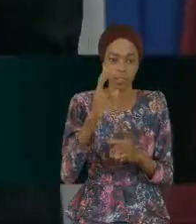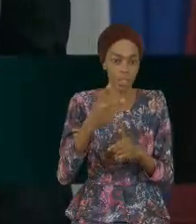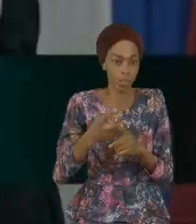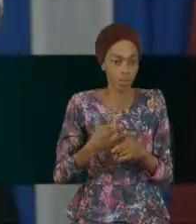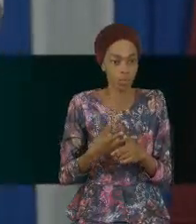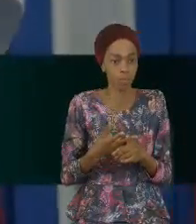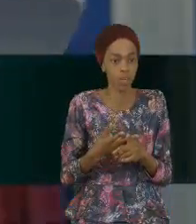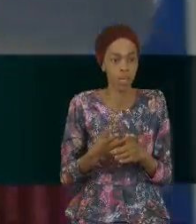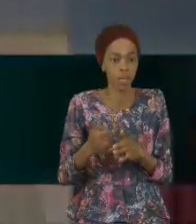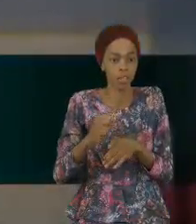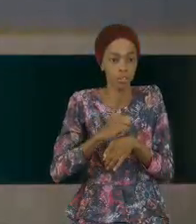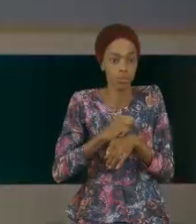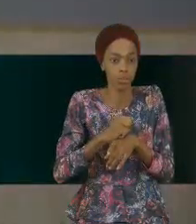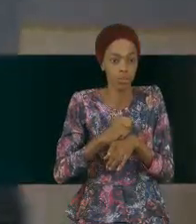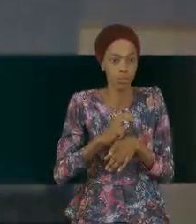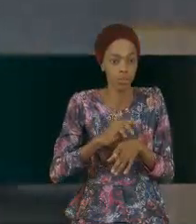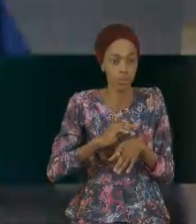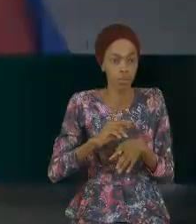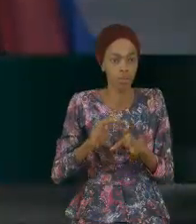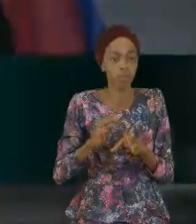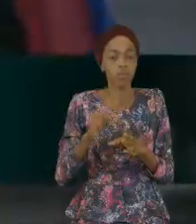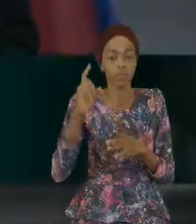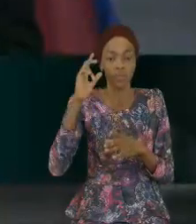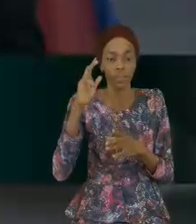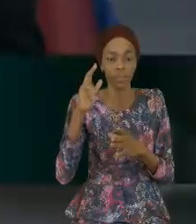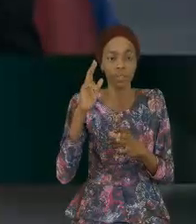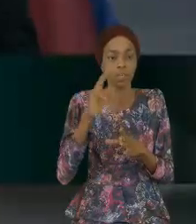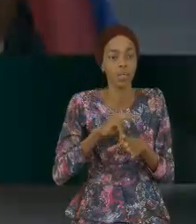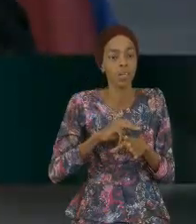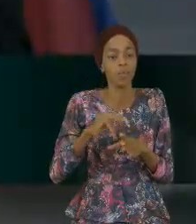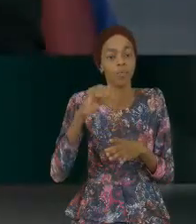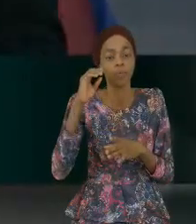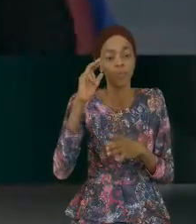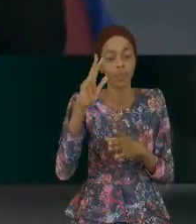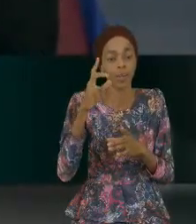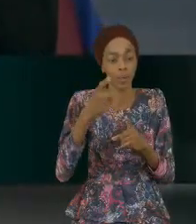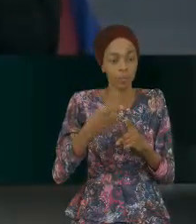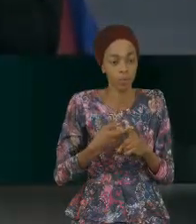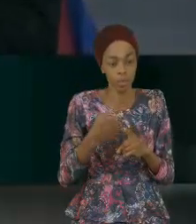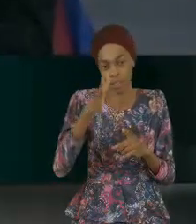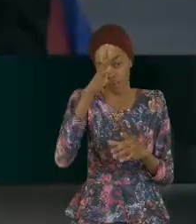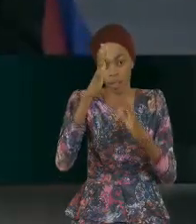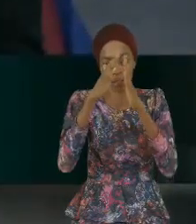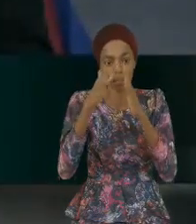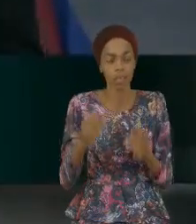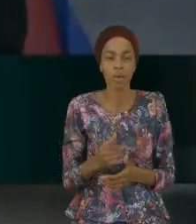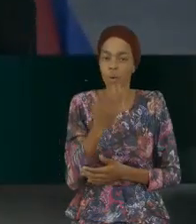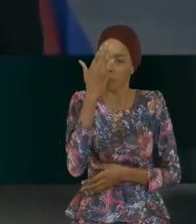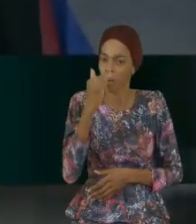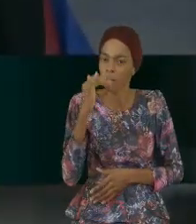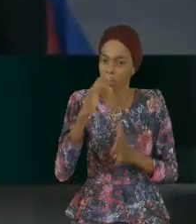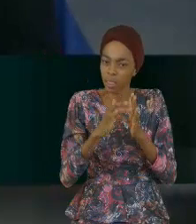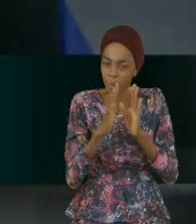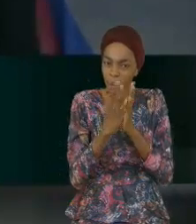Nourished up in his father's house 3 months. Now, why should the scripture mention